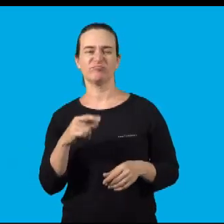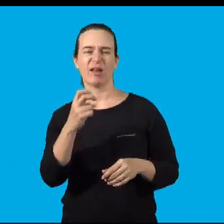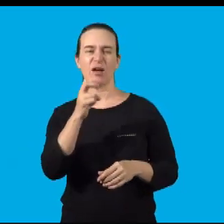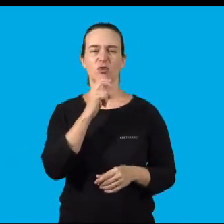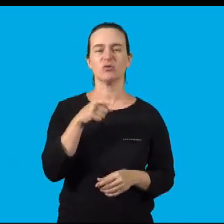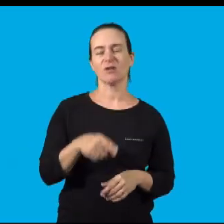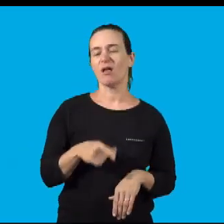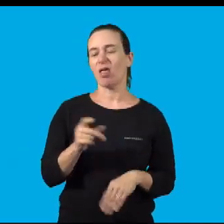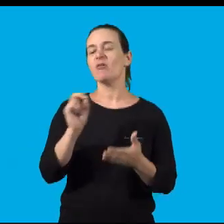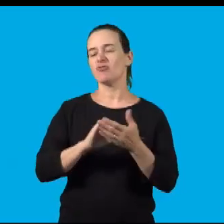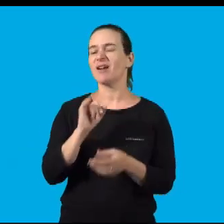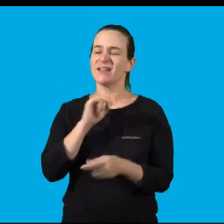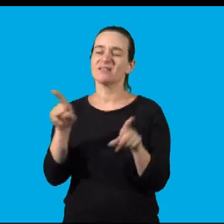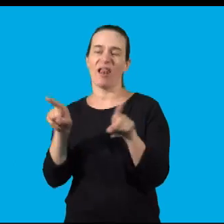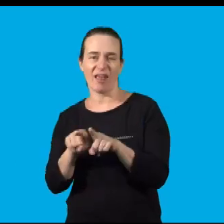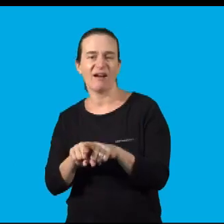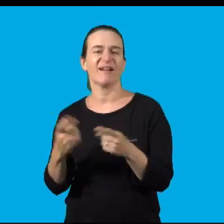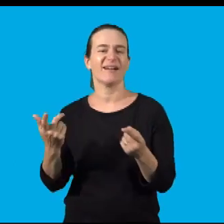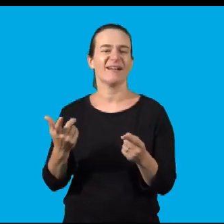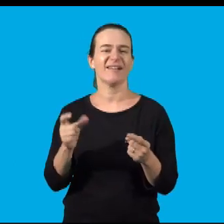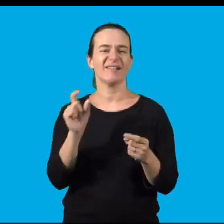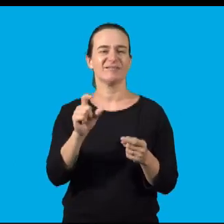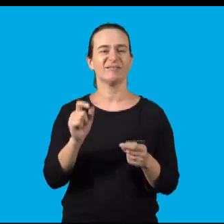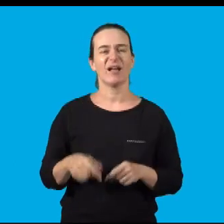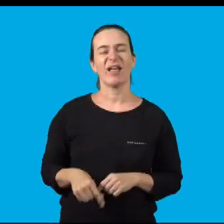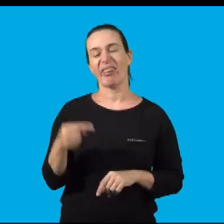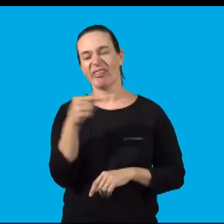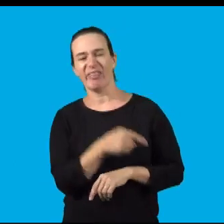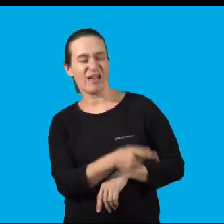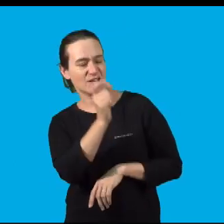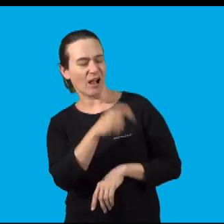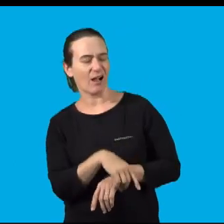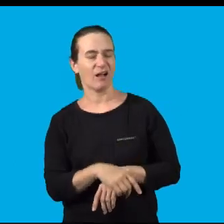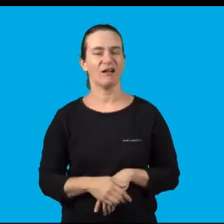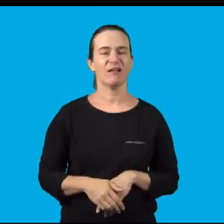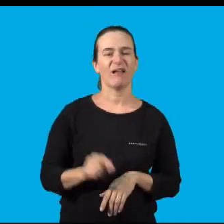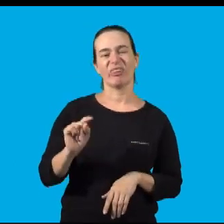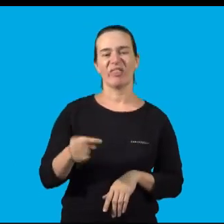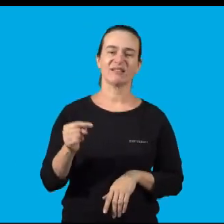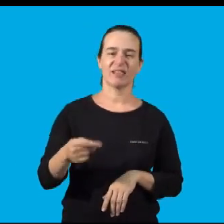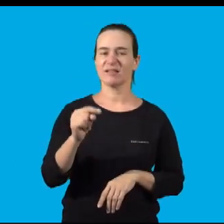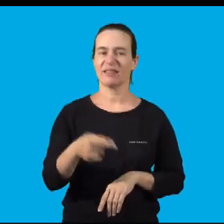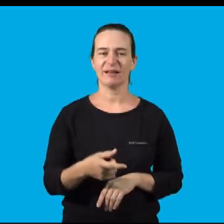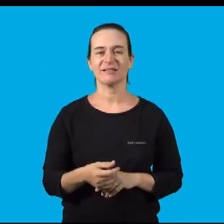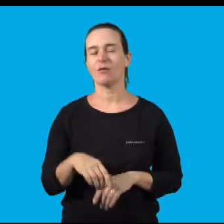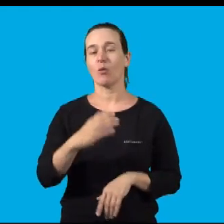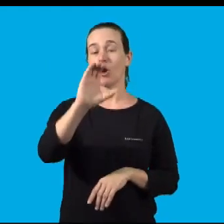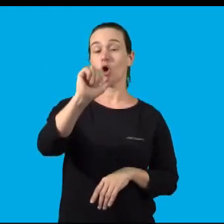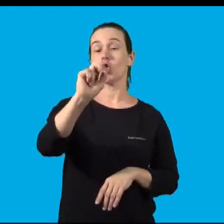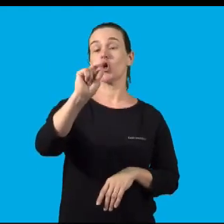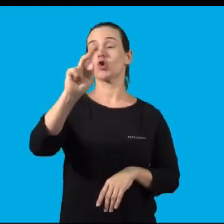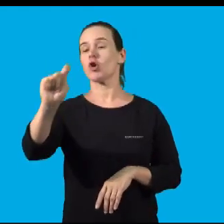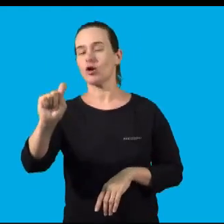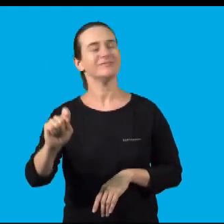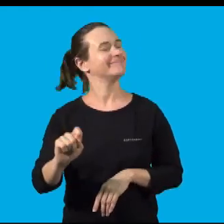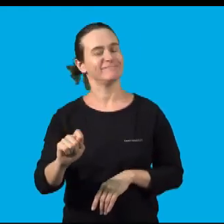Avoid colloquial language, for example, the writers like saying things, that guy, and contractions, for example, can't. So write the